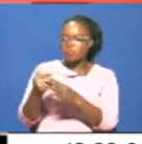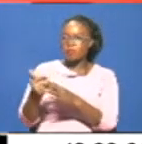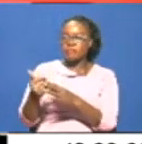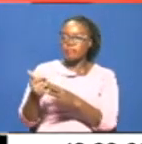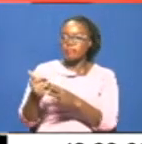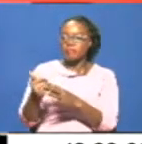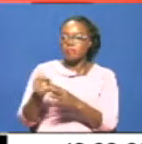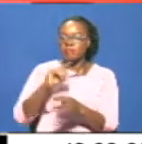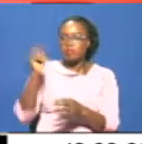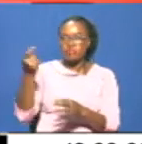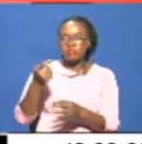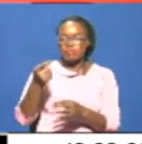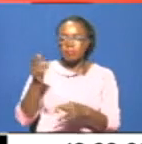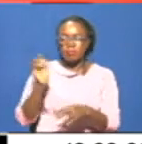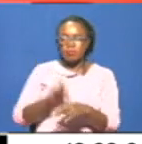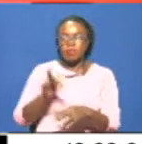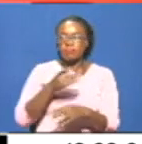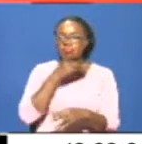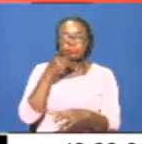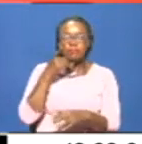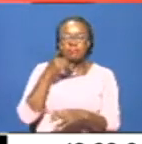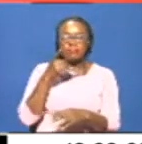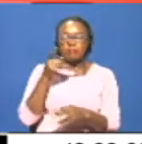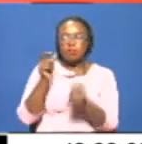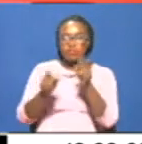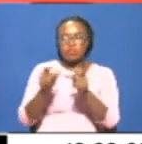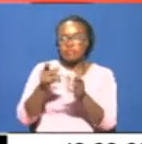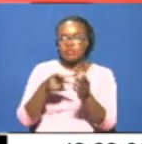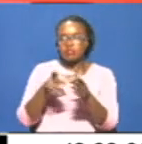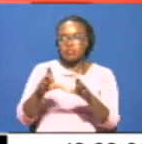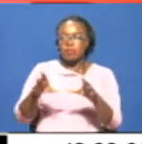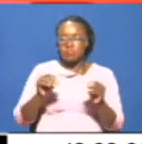kiangazi, ikitarajiwa kwamba kila Mkenya atakuwa anapokezwa takriban shilingi 3,000 kupitia simu.